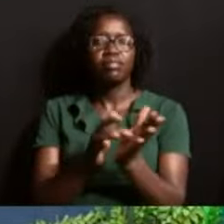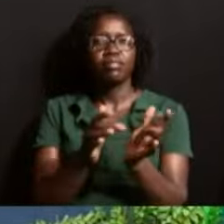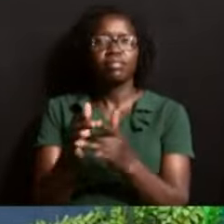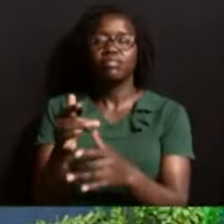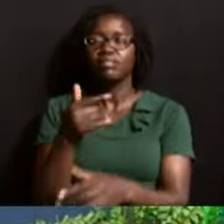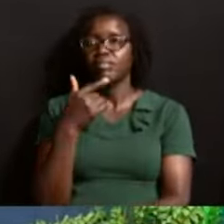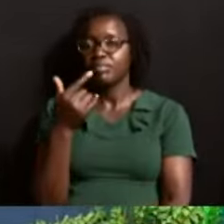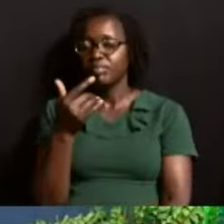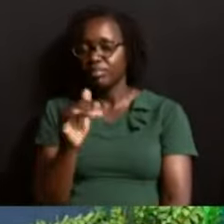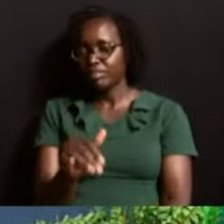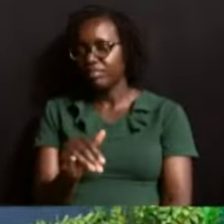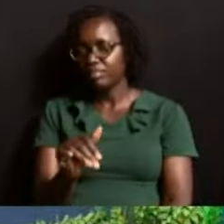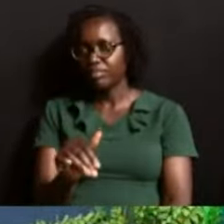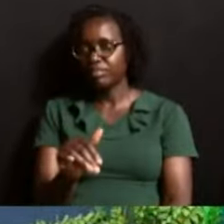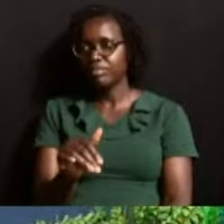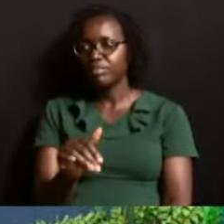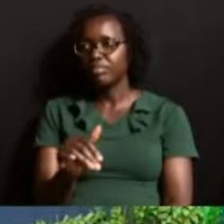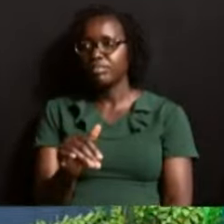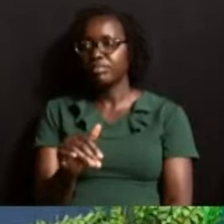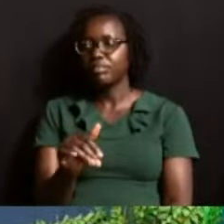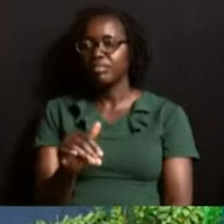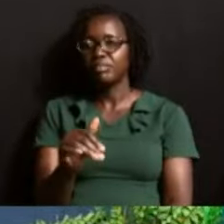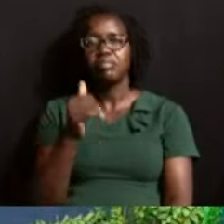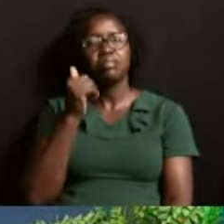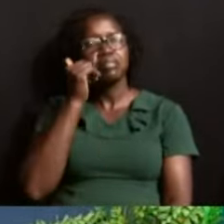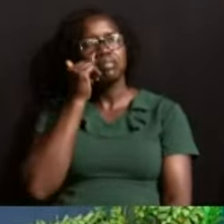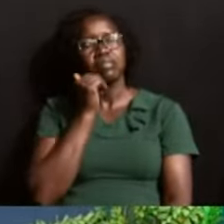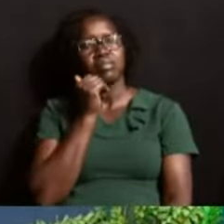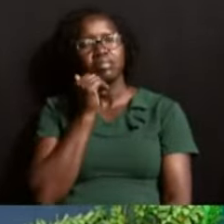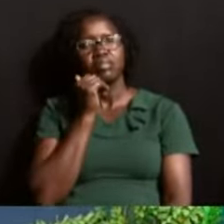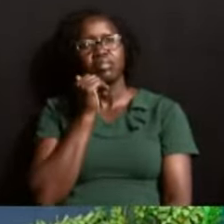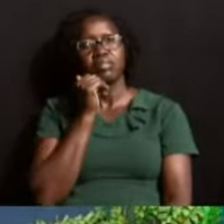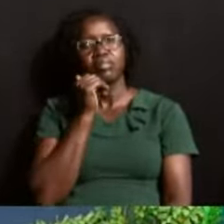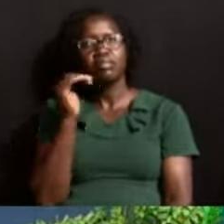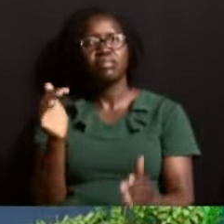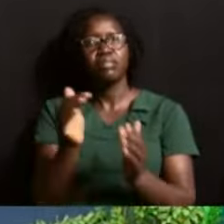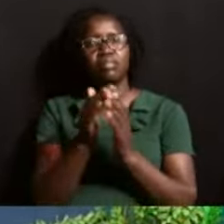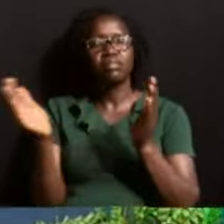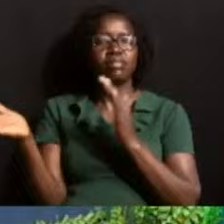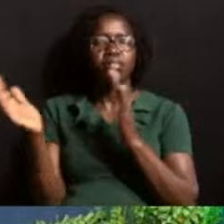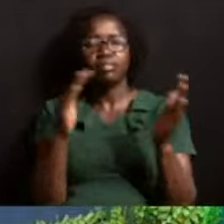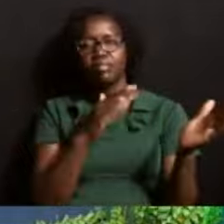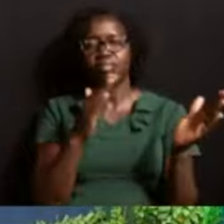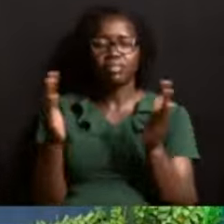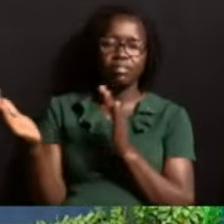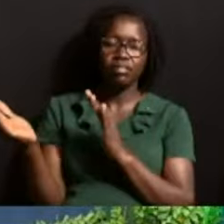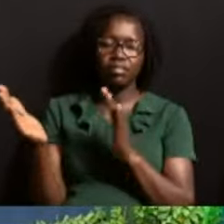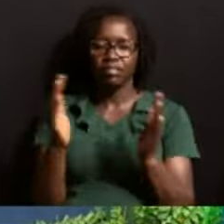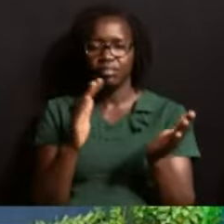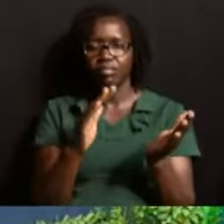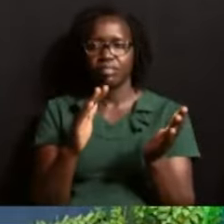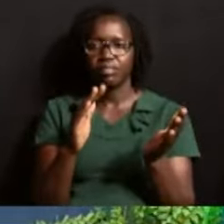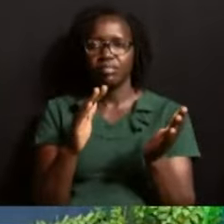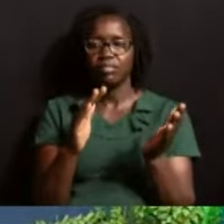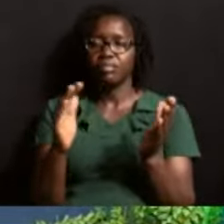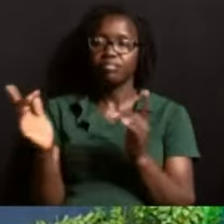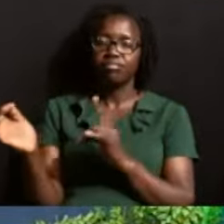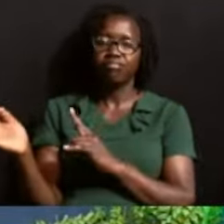says that suddenly a great windstorm